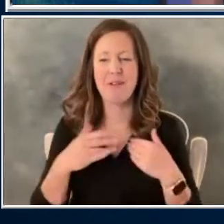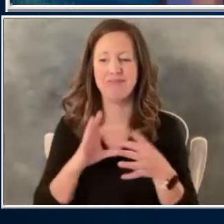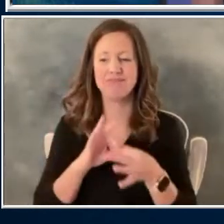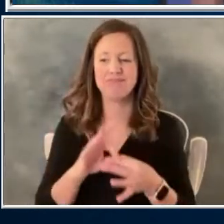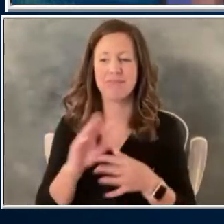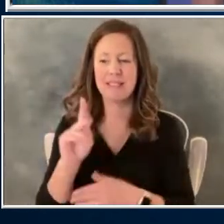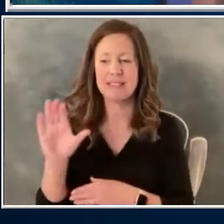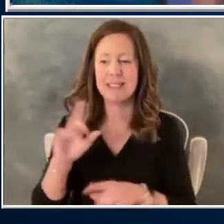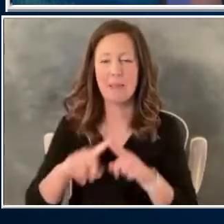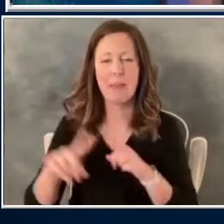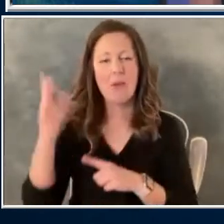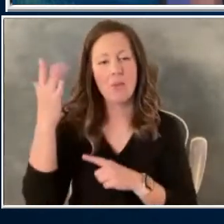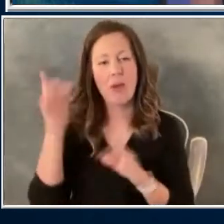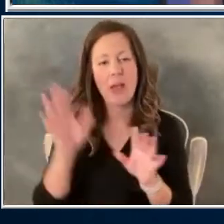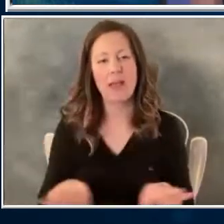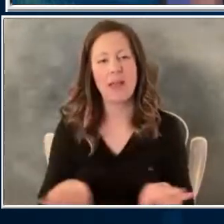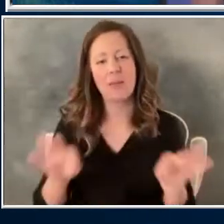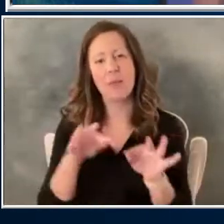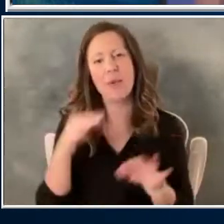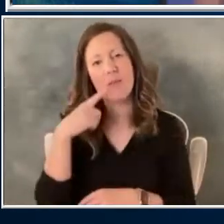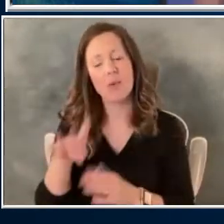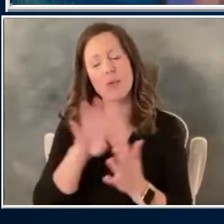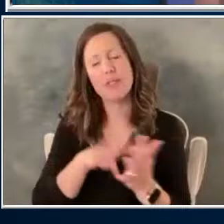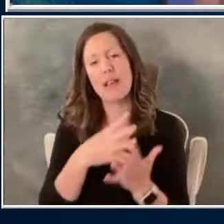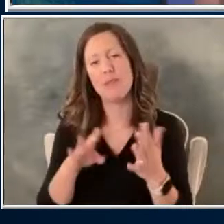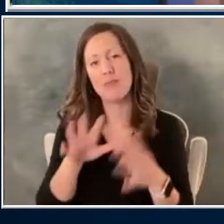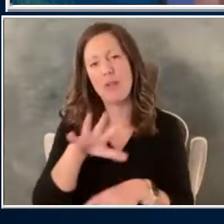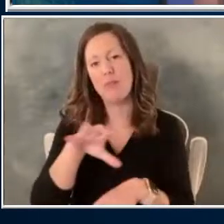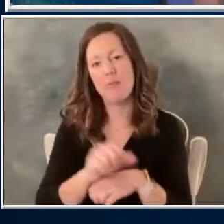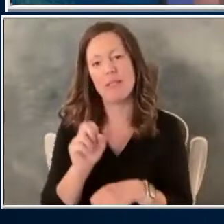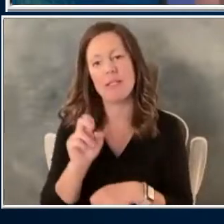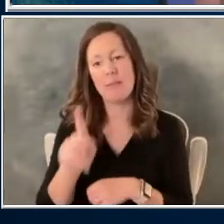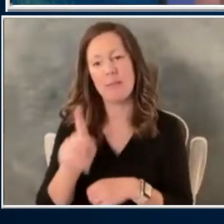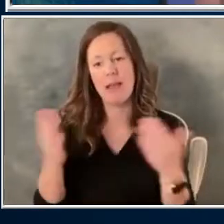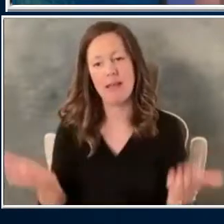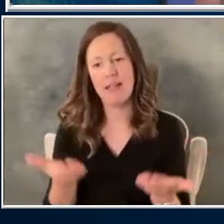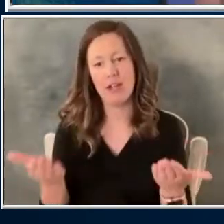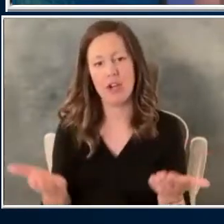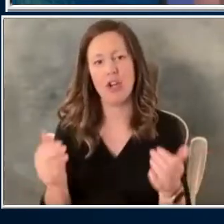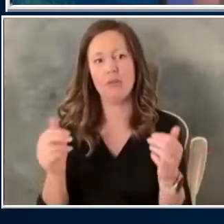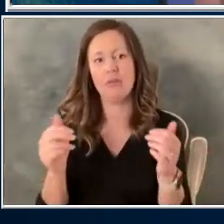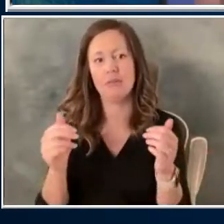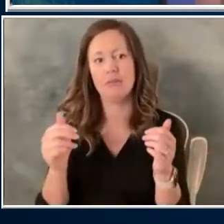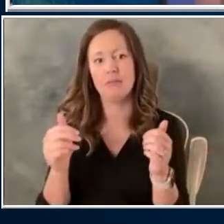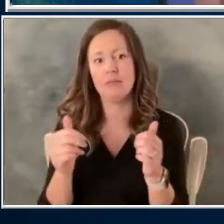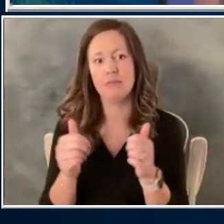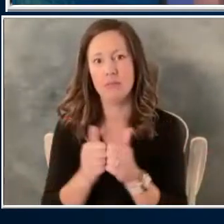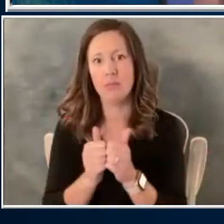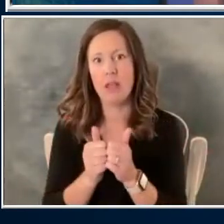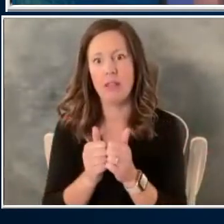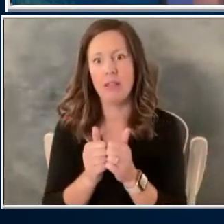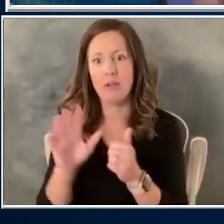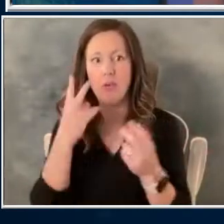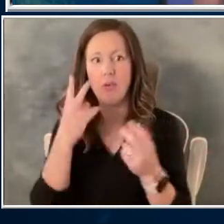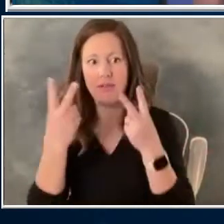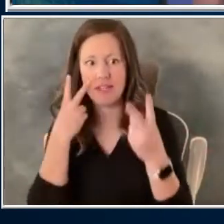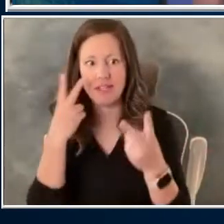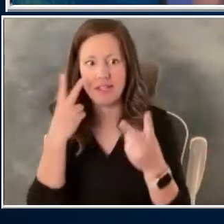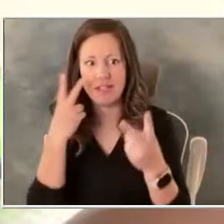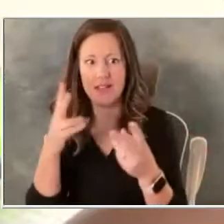for you to schedule your visits coming back here around your appointments at our high-risk clinic?